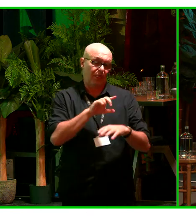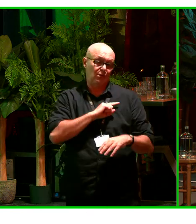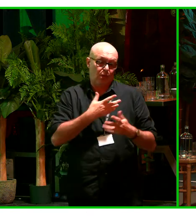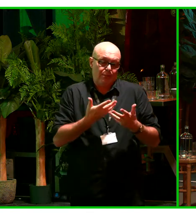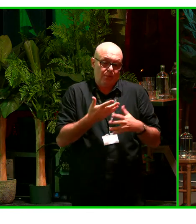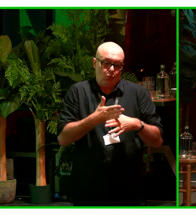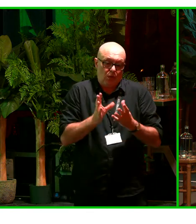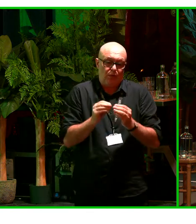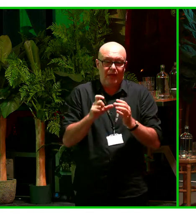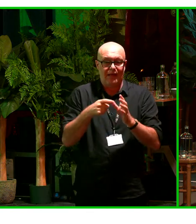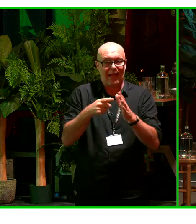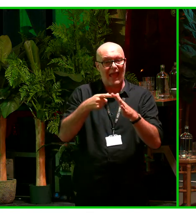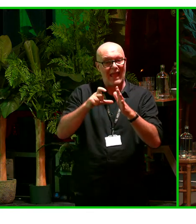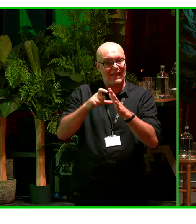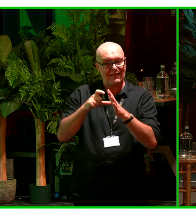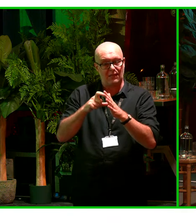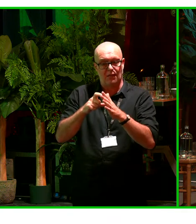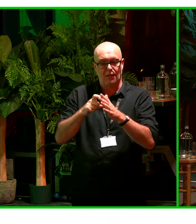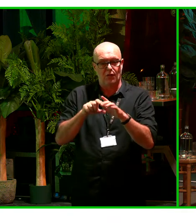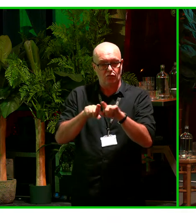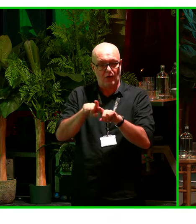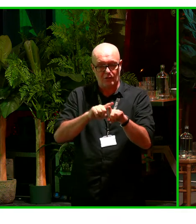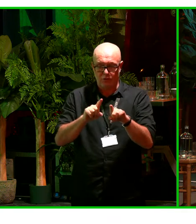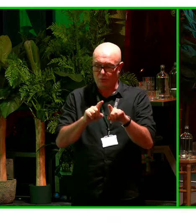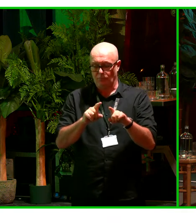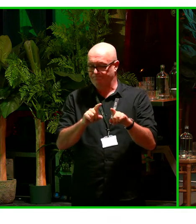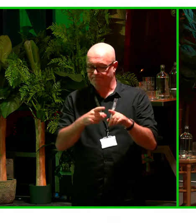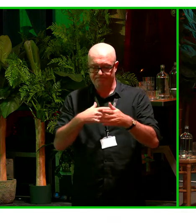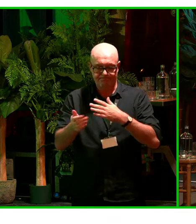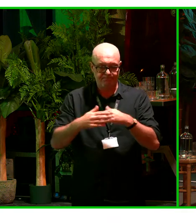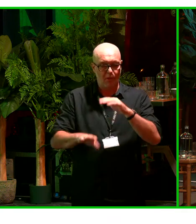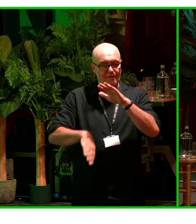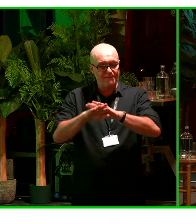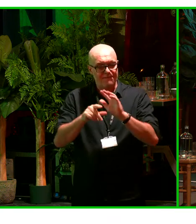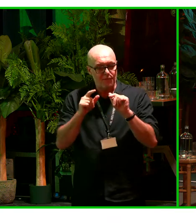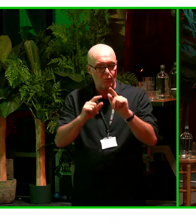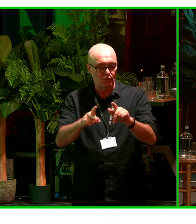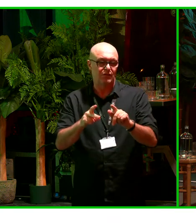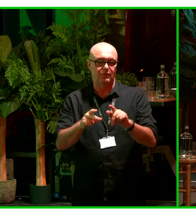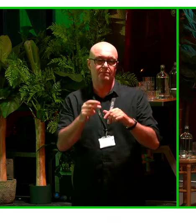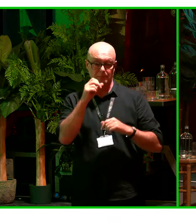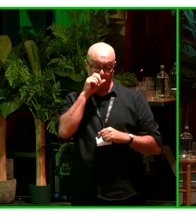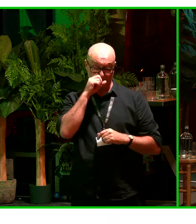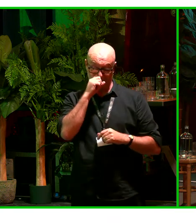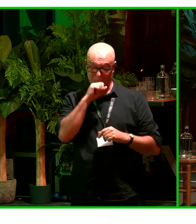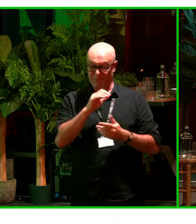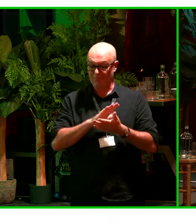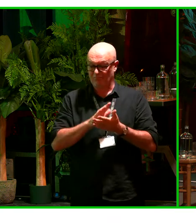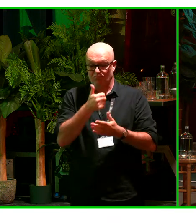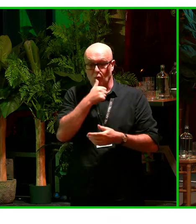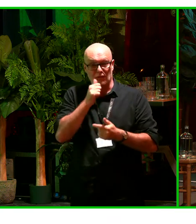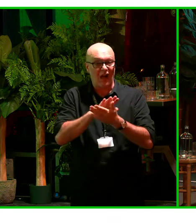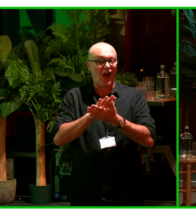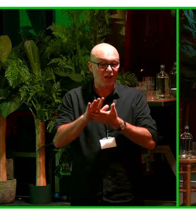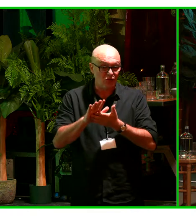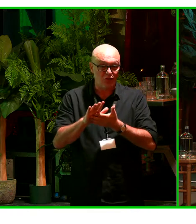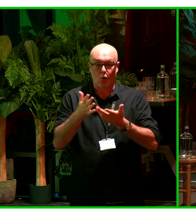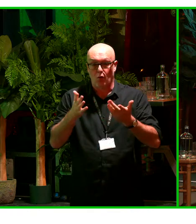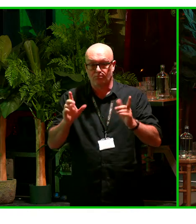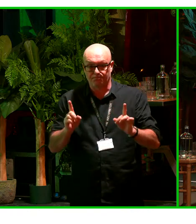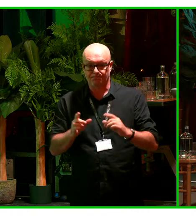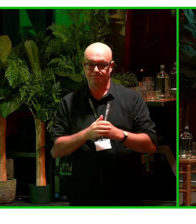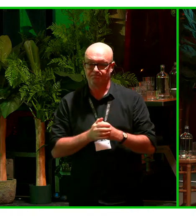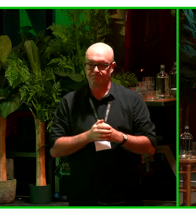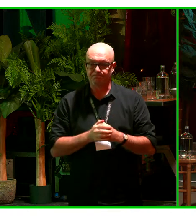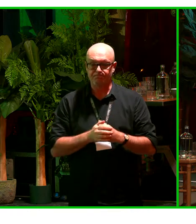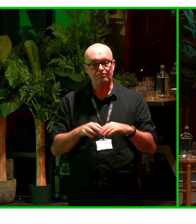do the whole system approach for either hydrogen or hybrid heating for those homes. And to be perfectly honest, we're also looking